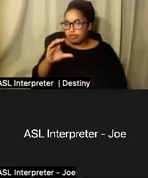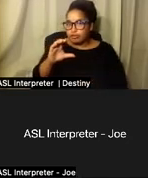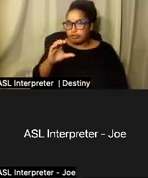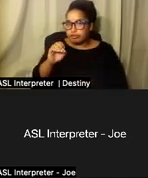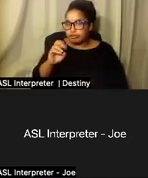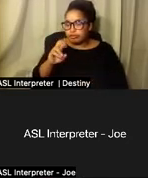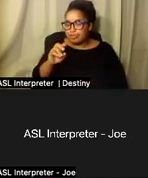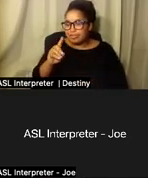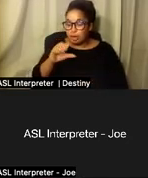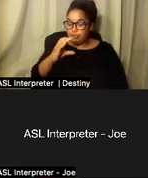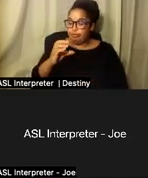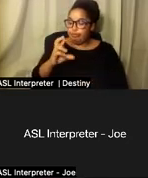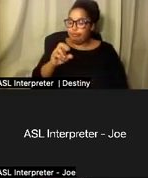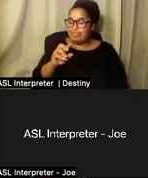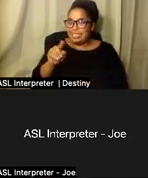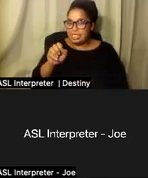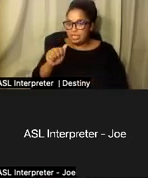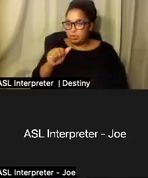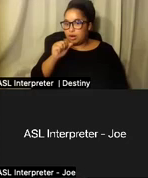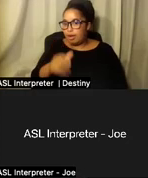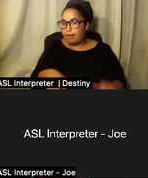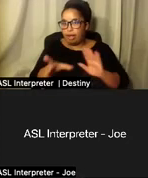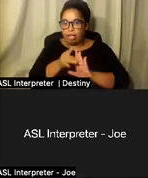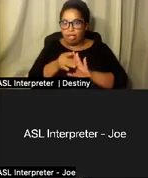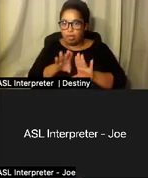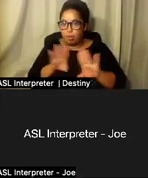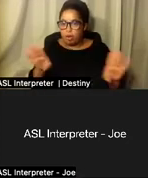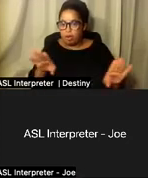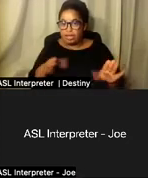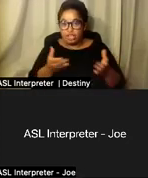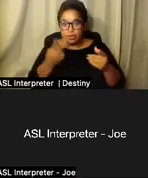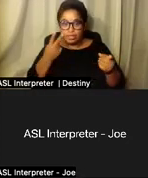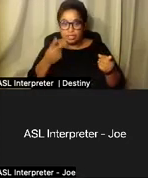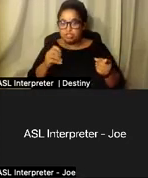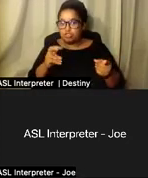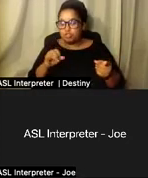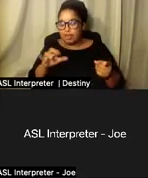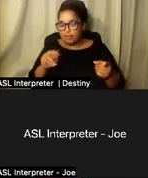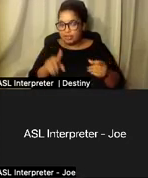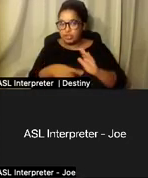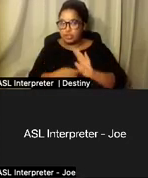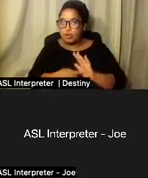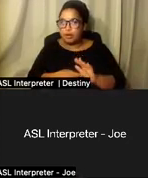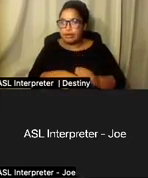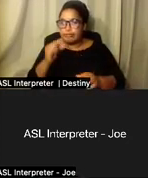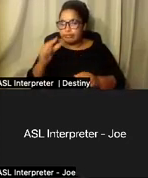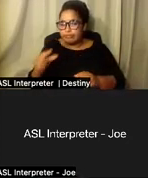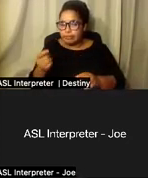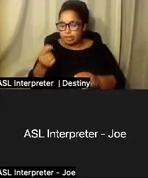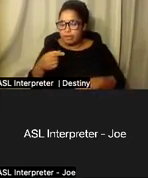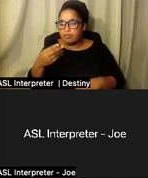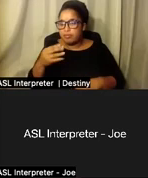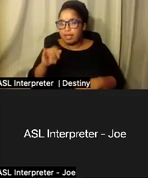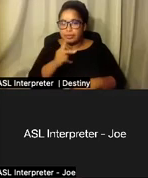your big piece of furniture. We're not putting adhesive on the wall. Here, what Trevyn is demonstrating is little pieces of putty to